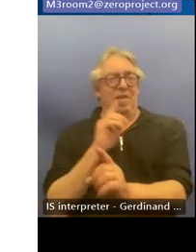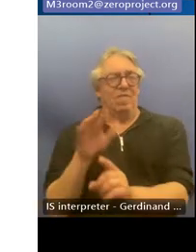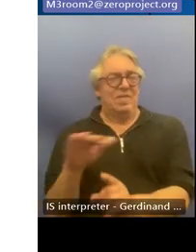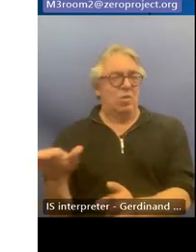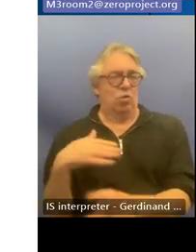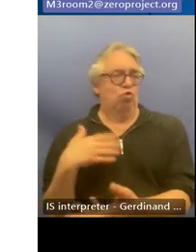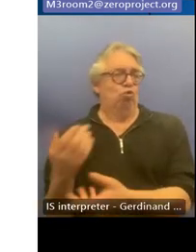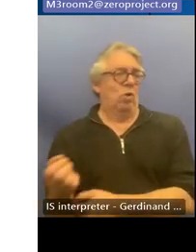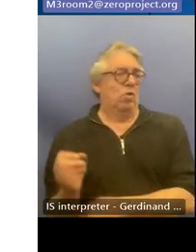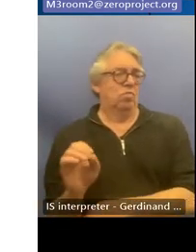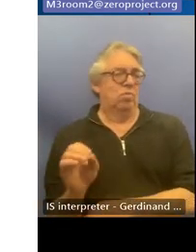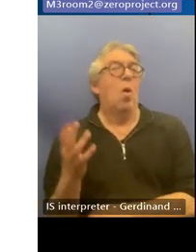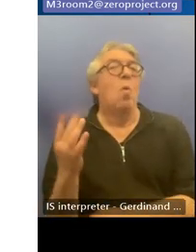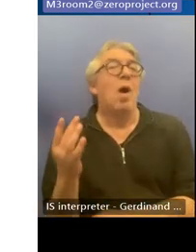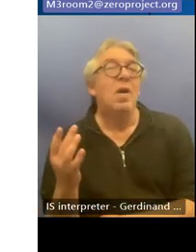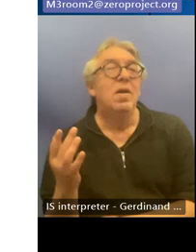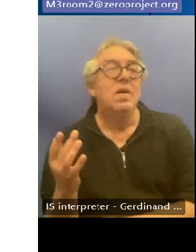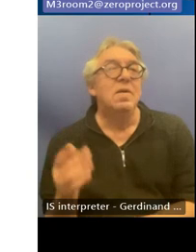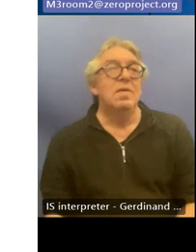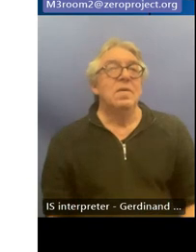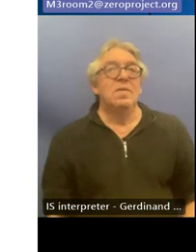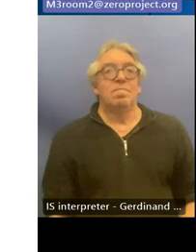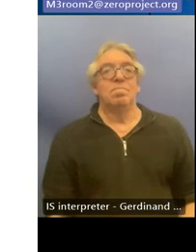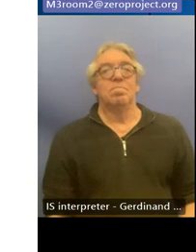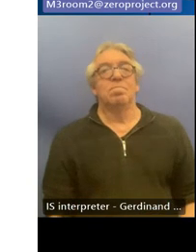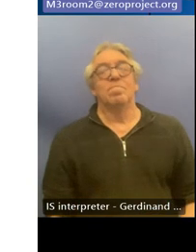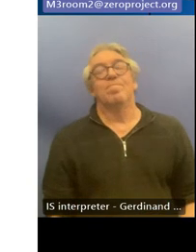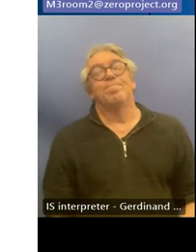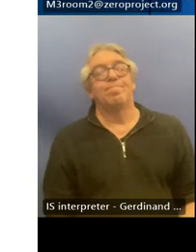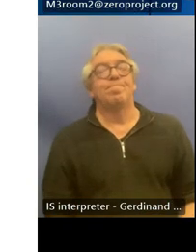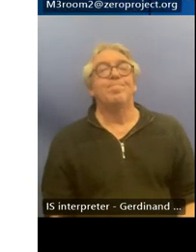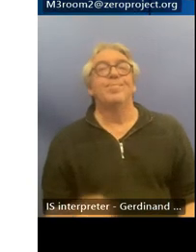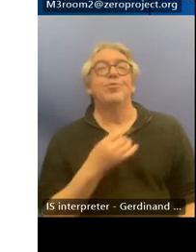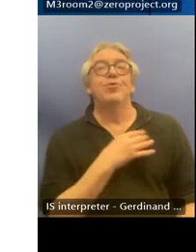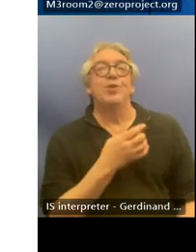because I didn't like the way it's being implemented in my country.